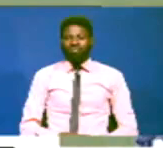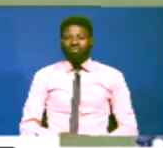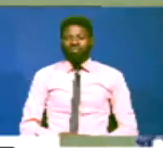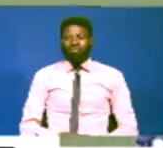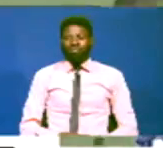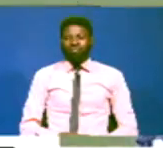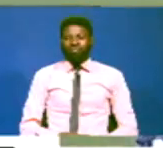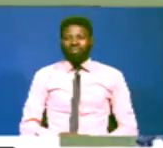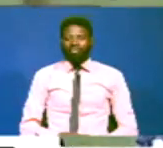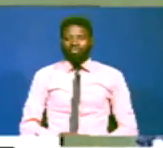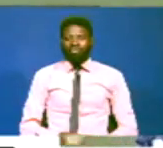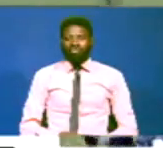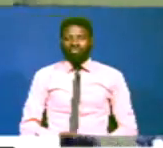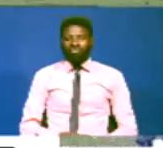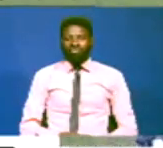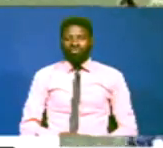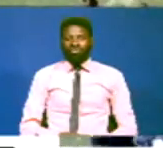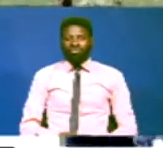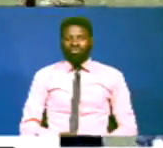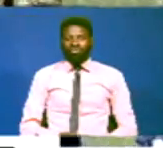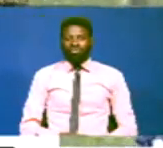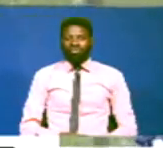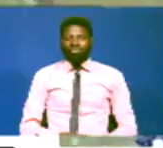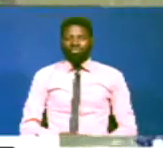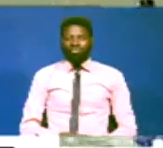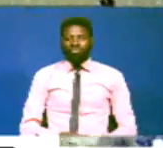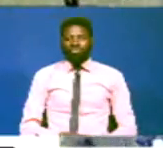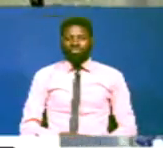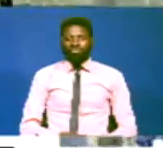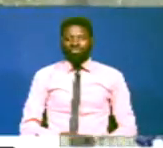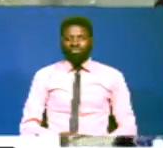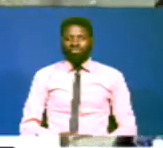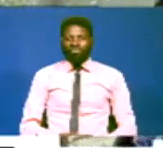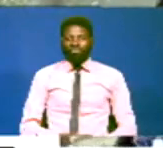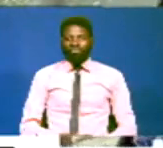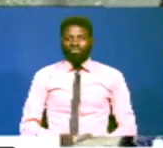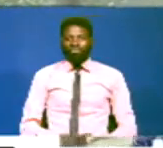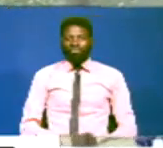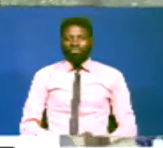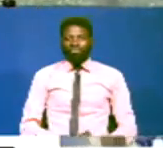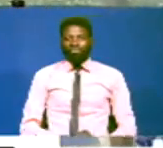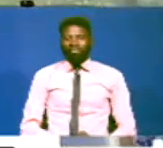Anajaribu kufuata Ben na Uma. Uma kwa Kimungai. Mungai kwa tena kutafuta chacha yule.